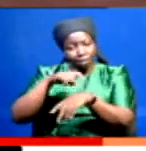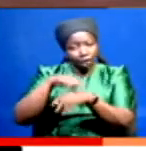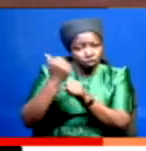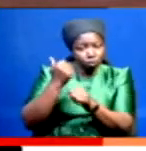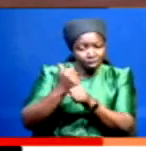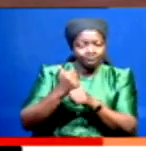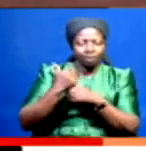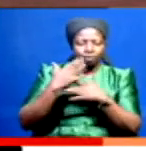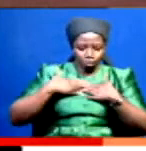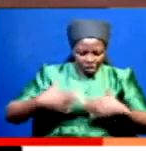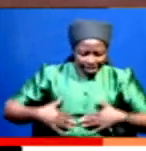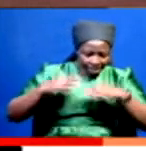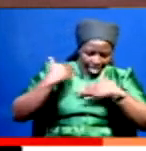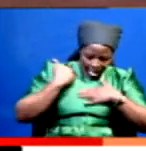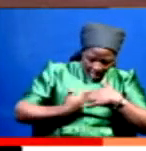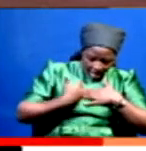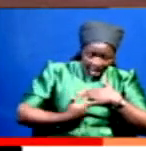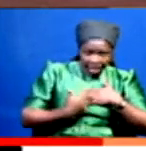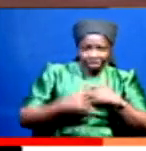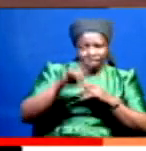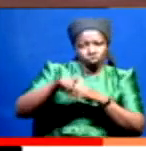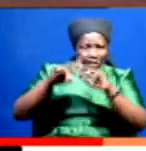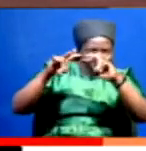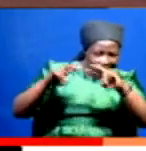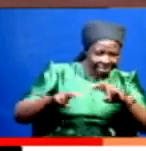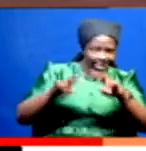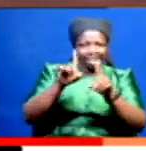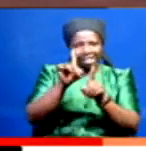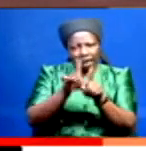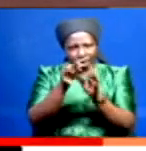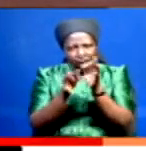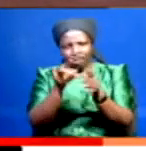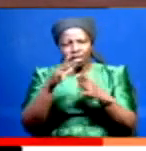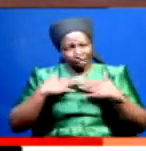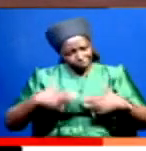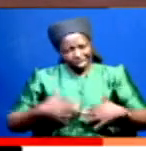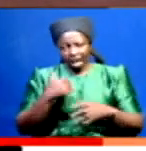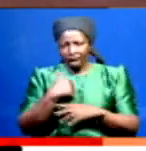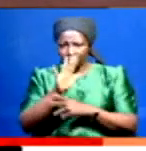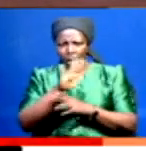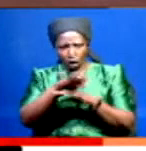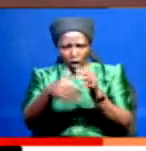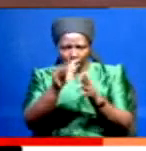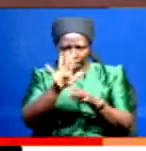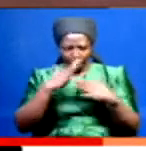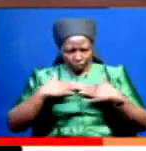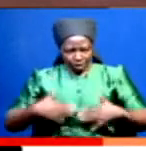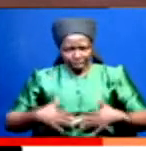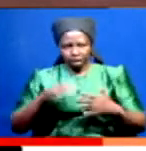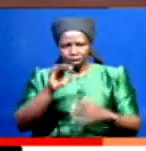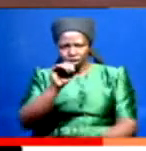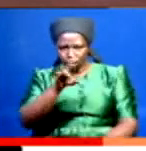on those bodies, they should check whether even those bodies have all their body parts intact. Mm-hmm. It could be a scheme, it